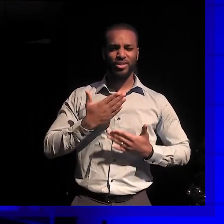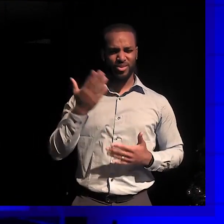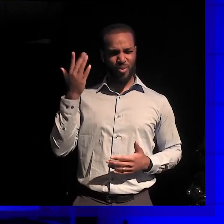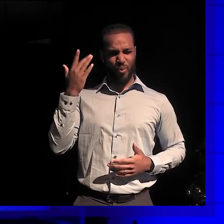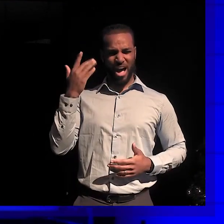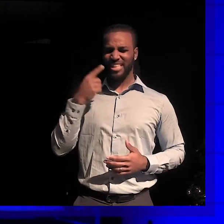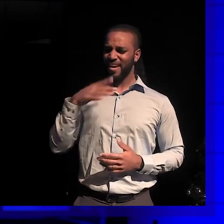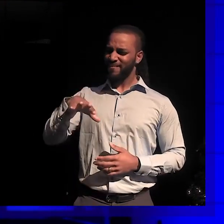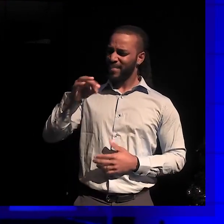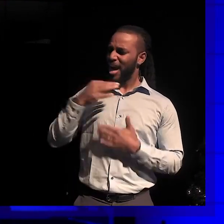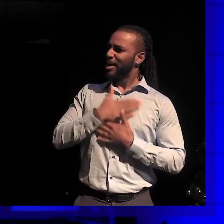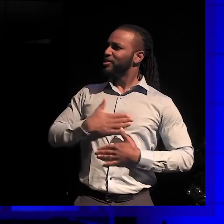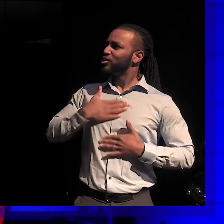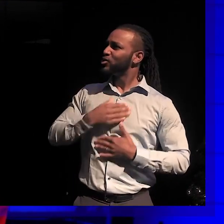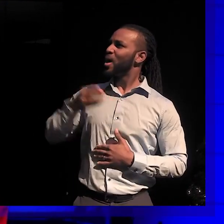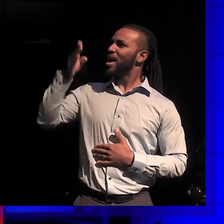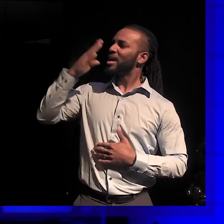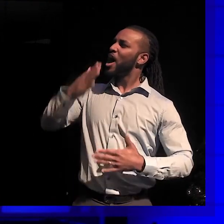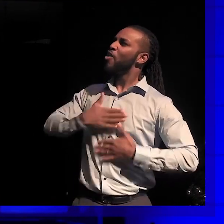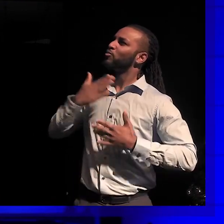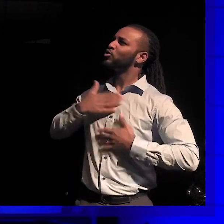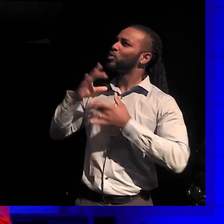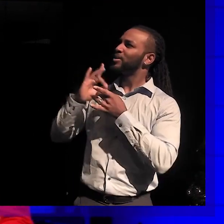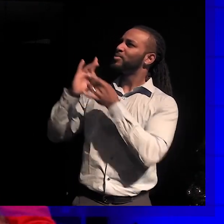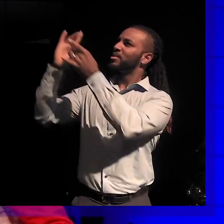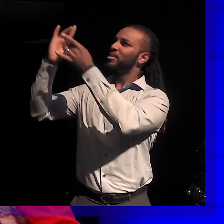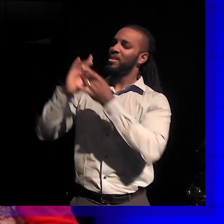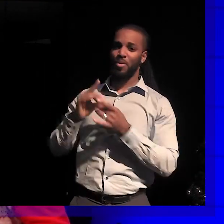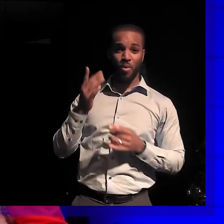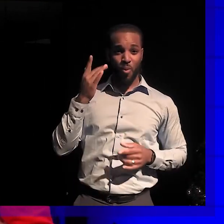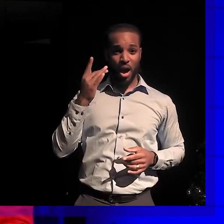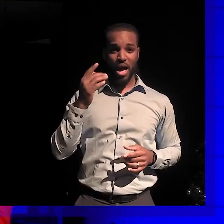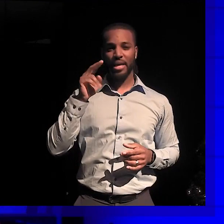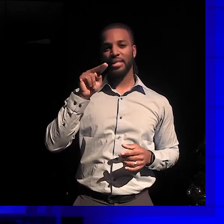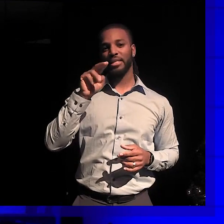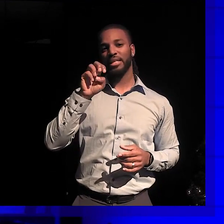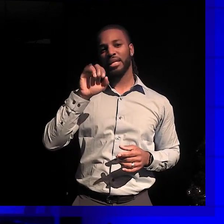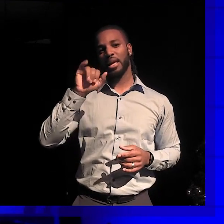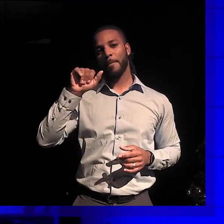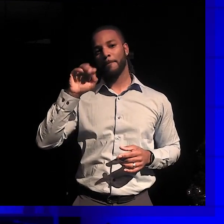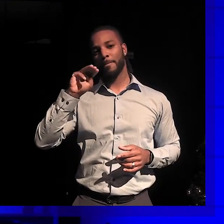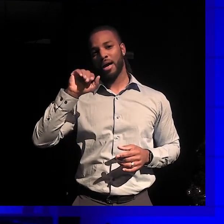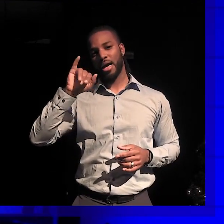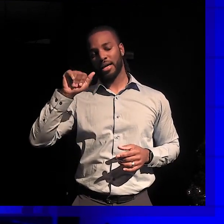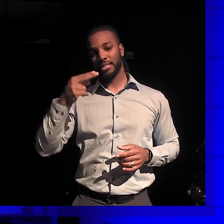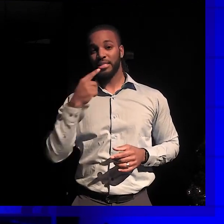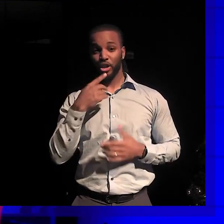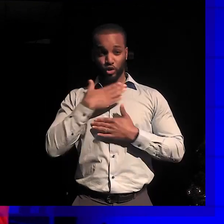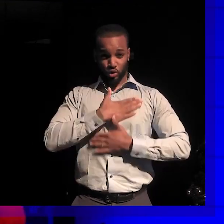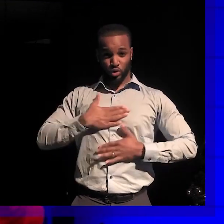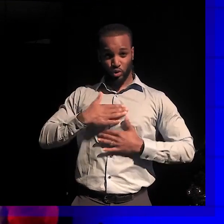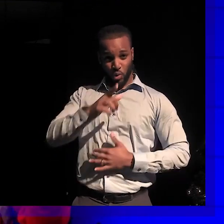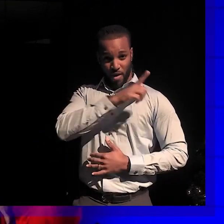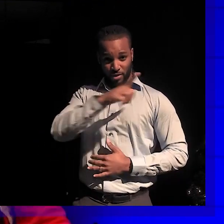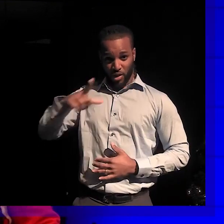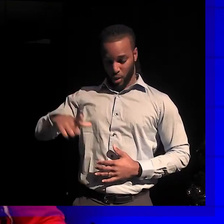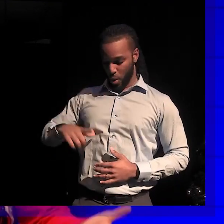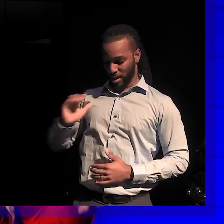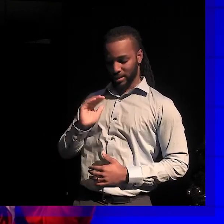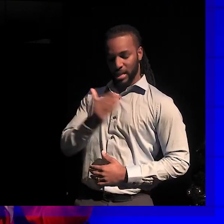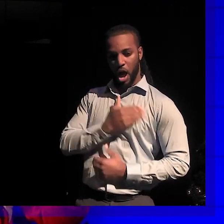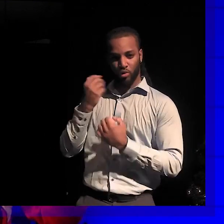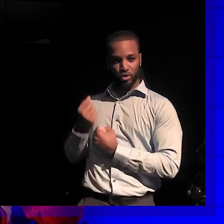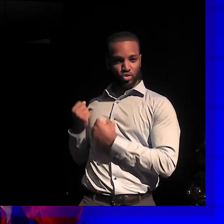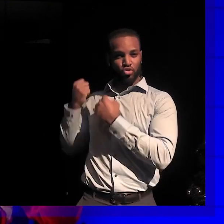say find joy in God, rejoice in God? Why? Because as Nehemiah 8:10 says, the joy of the Lord is our